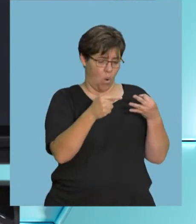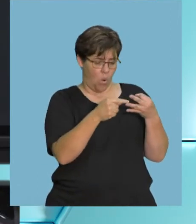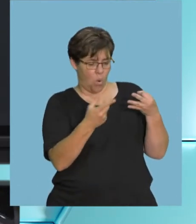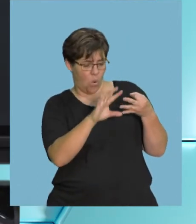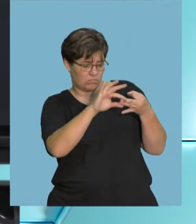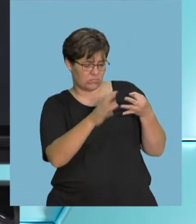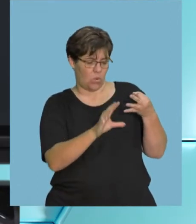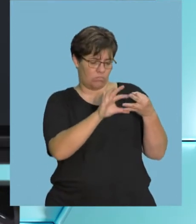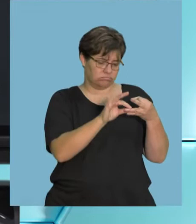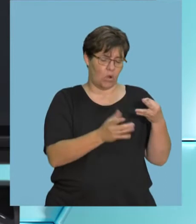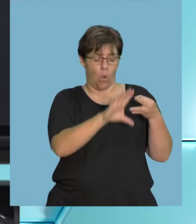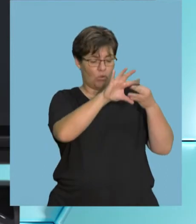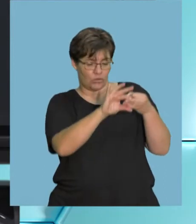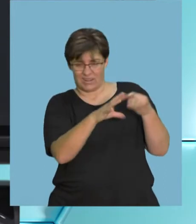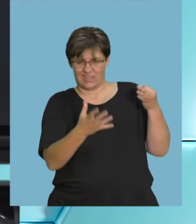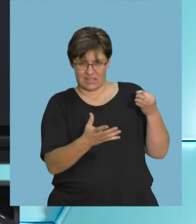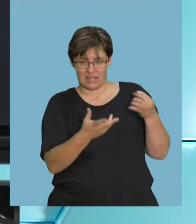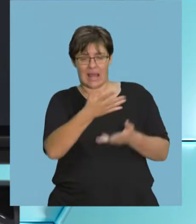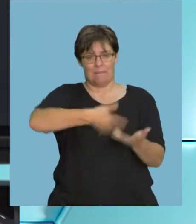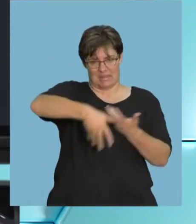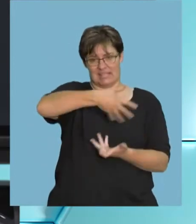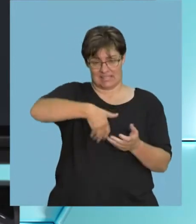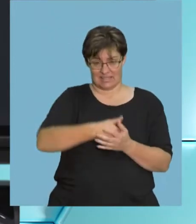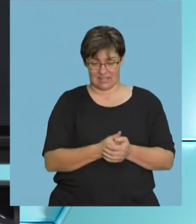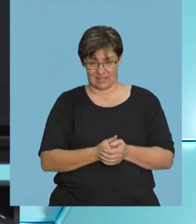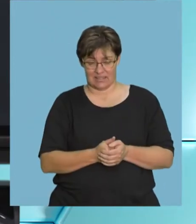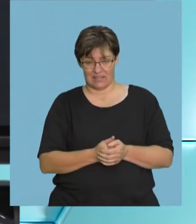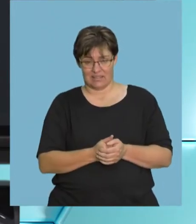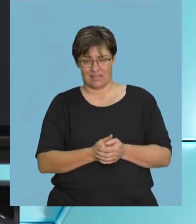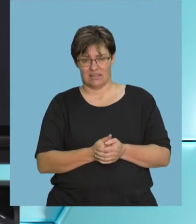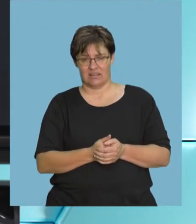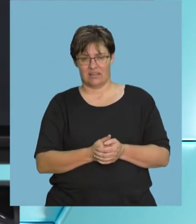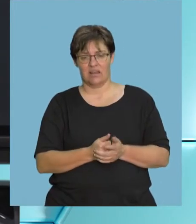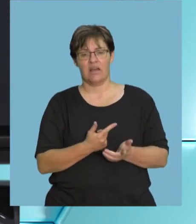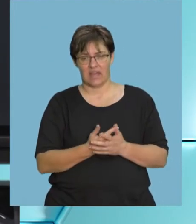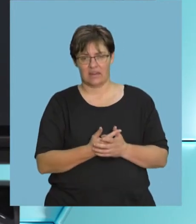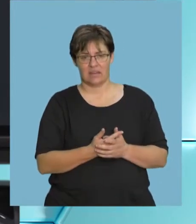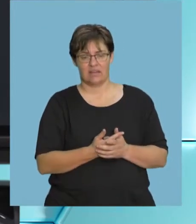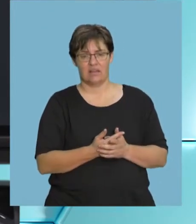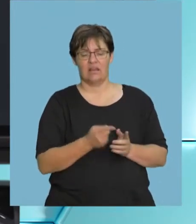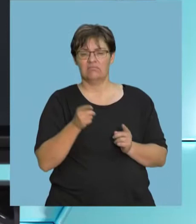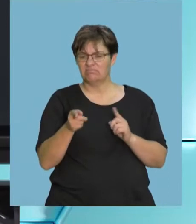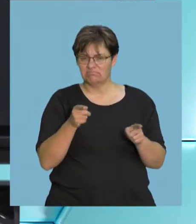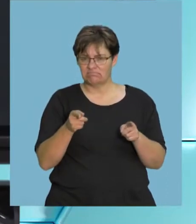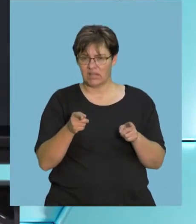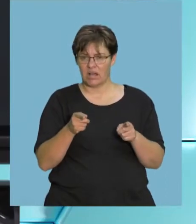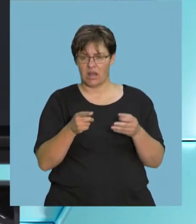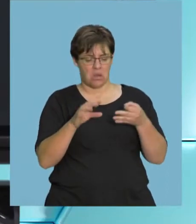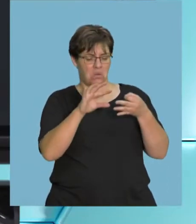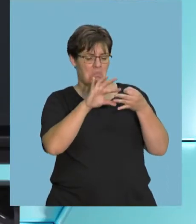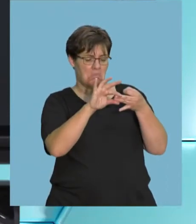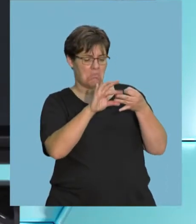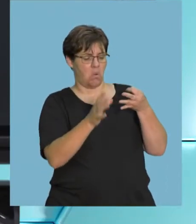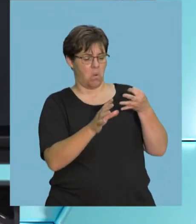a combination of these three, as we have alluded that we speak of mixtures, homogeneous mixtures and heterogeneous mixtures.